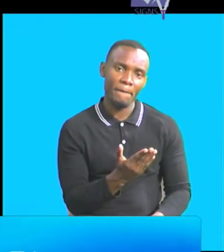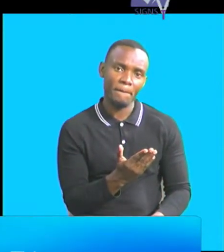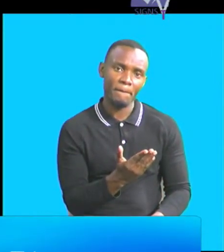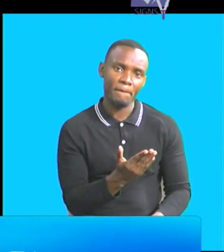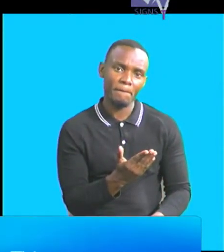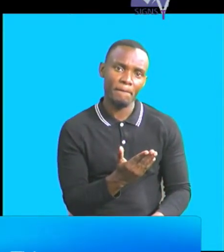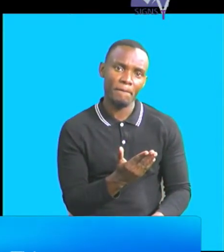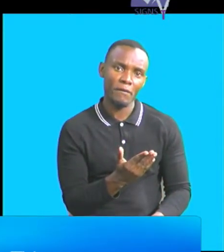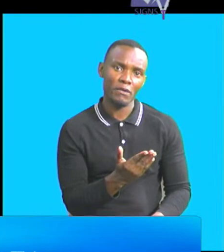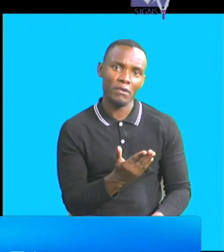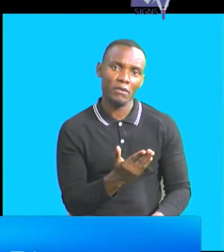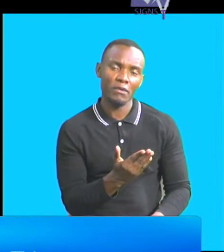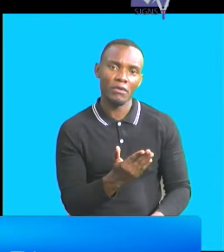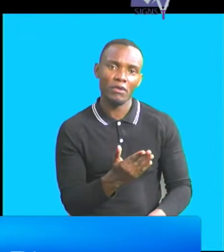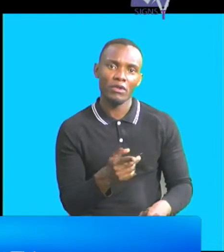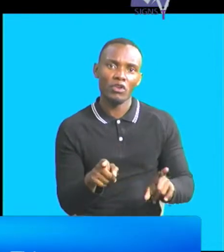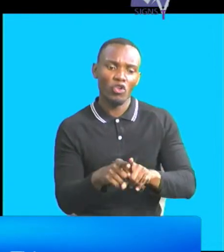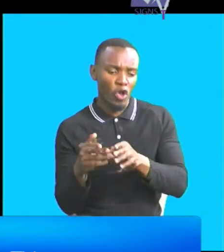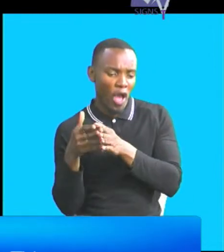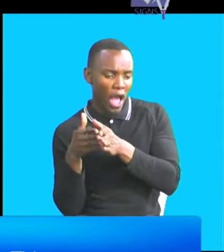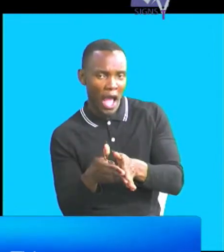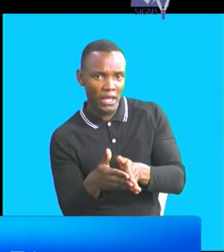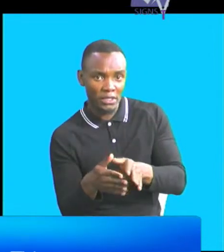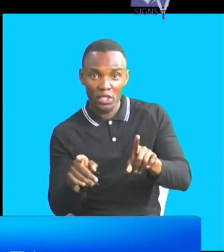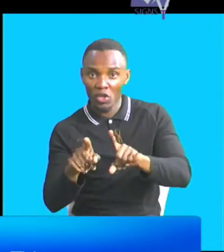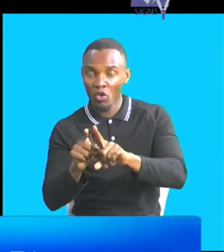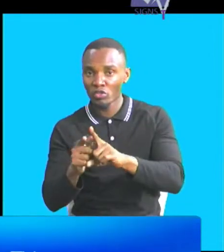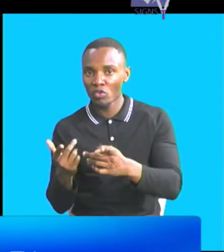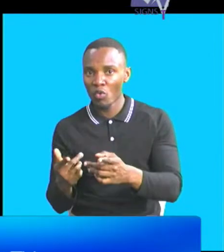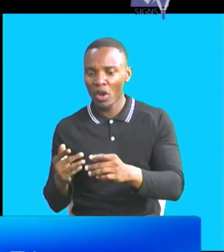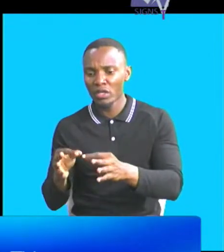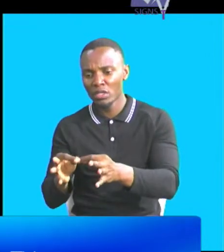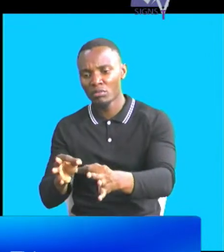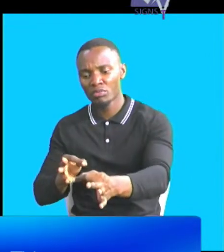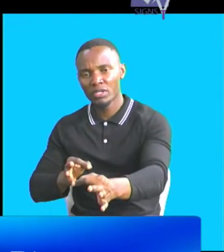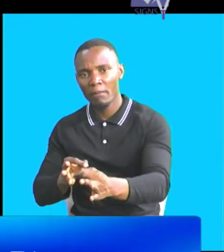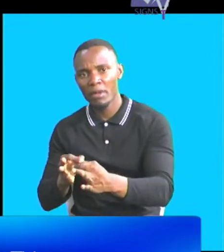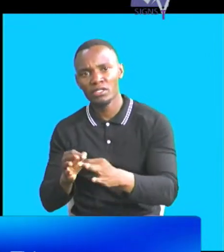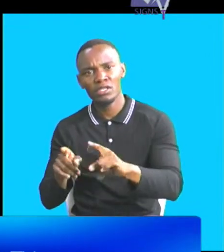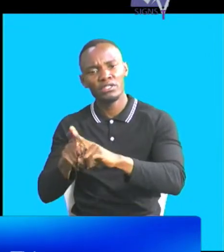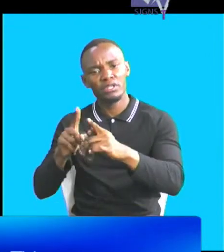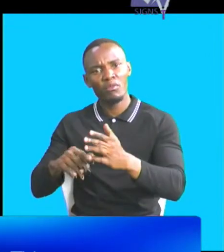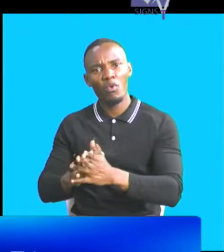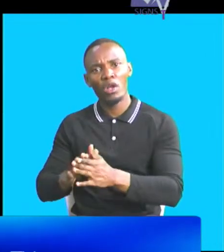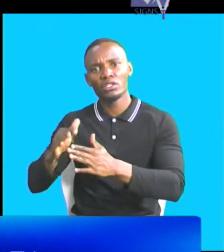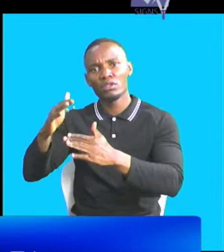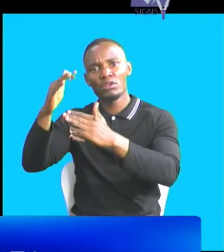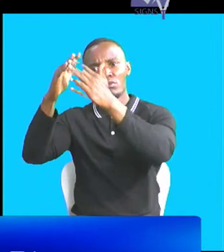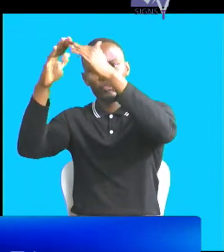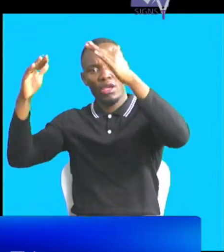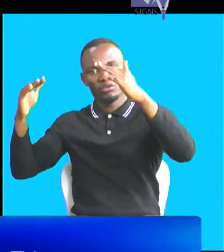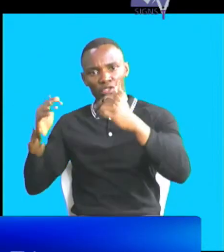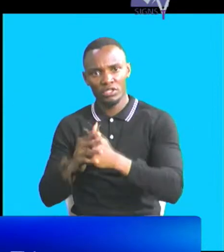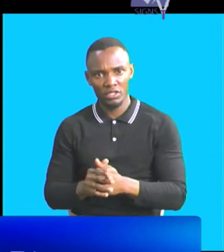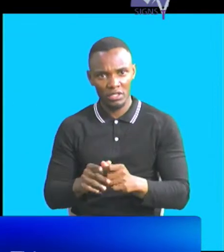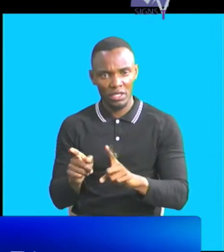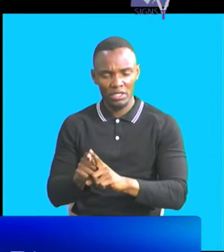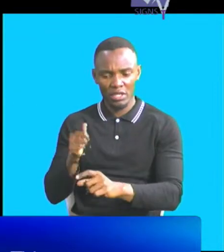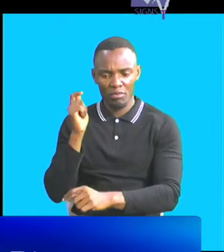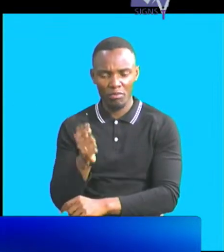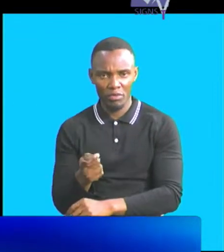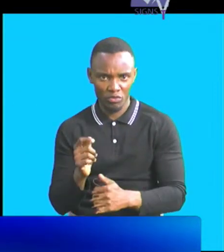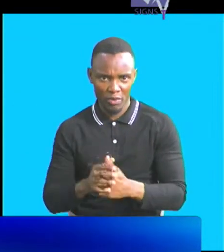power show, tape measures, hata mabati na misumari